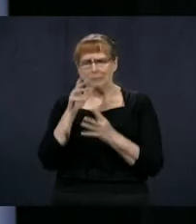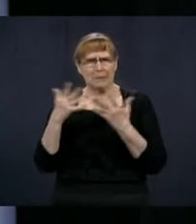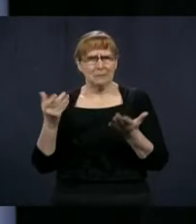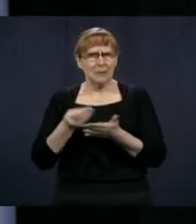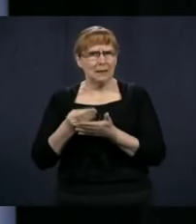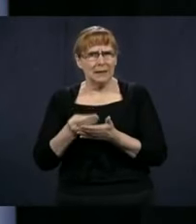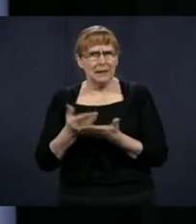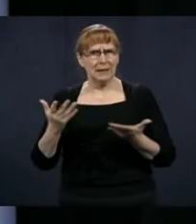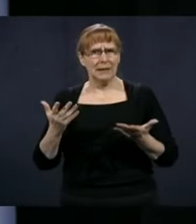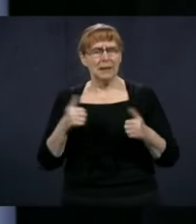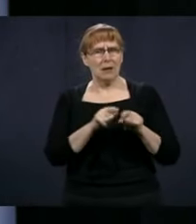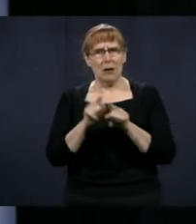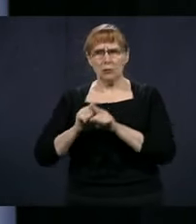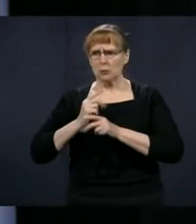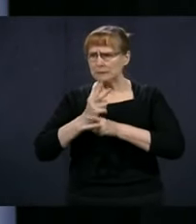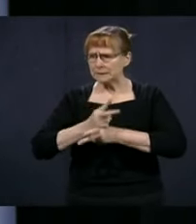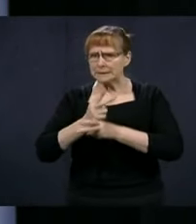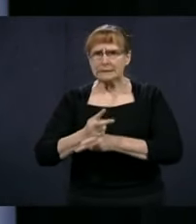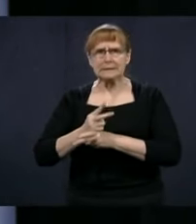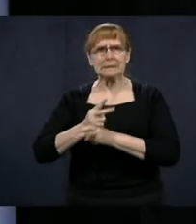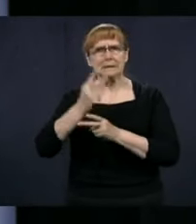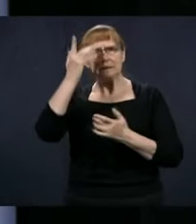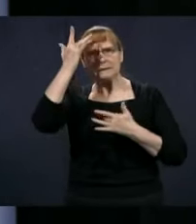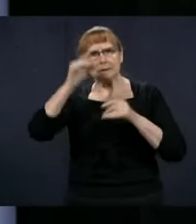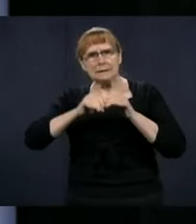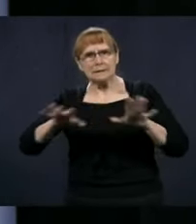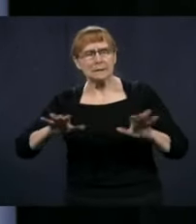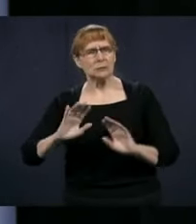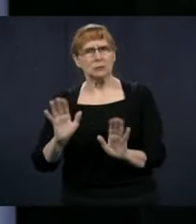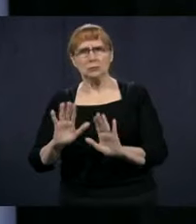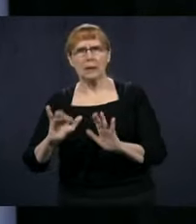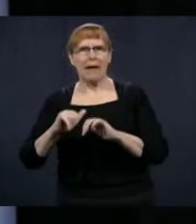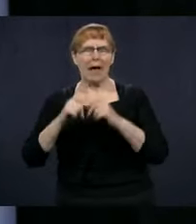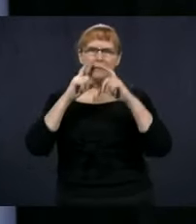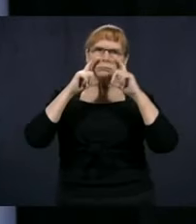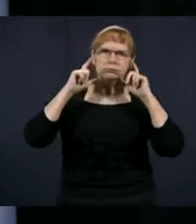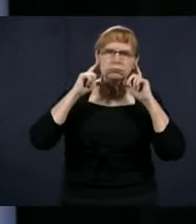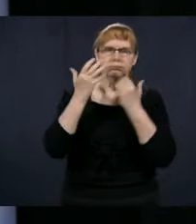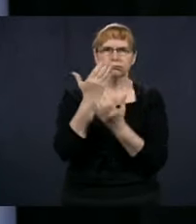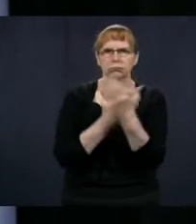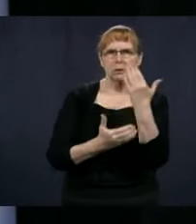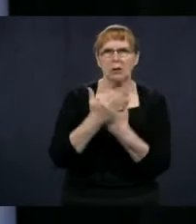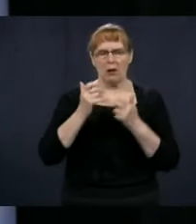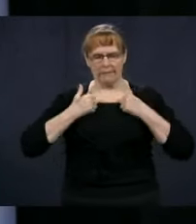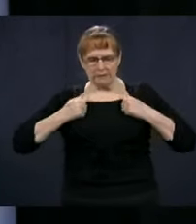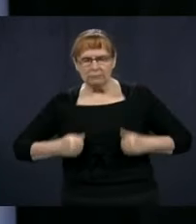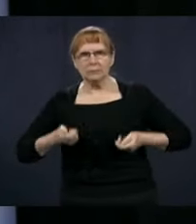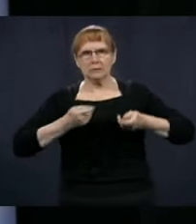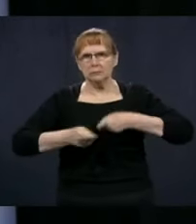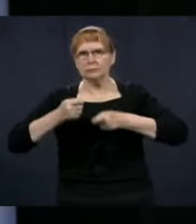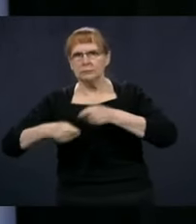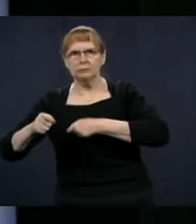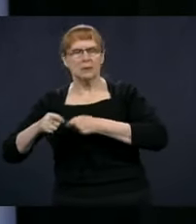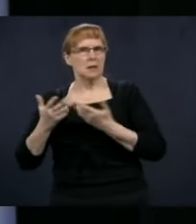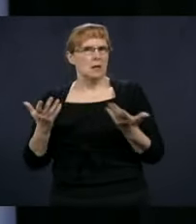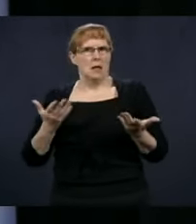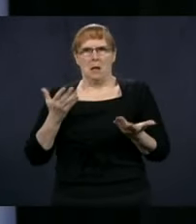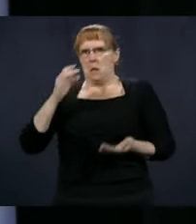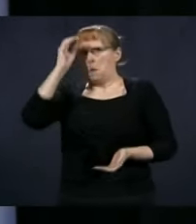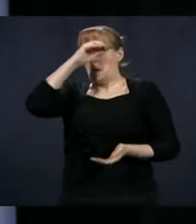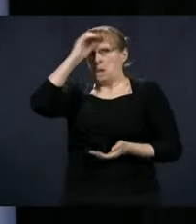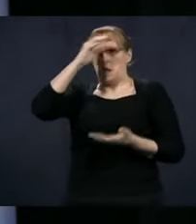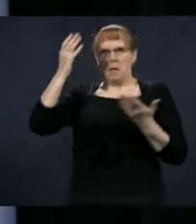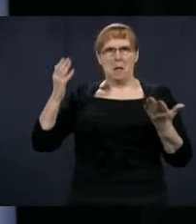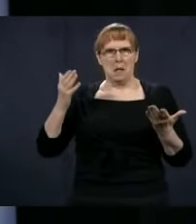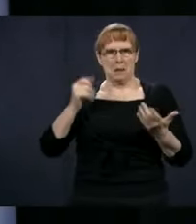infections. So I think we really need to change the situation and make sure that at least those